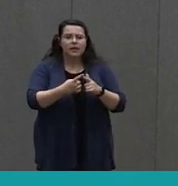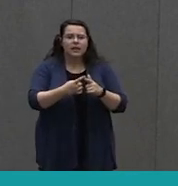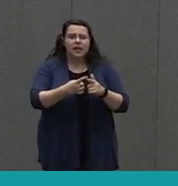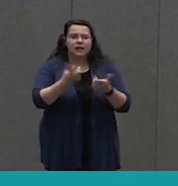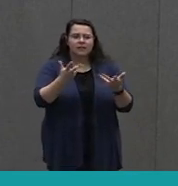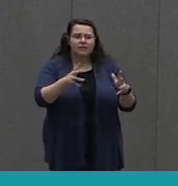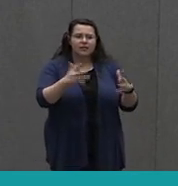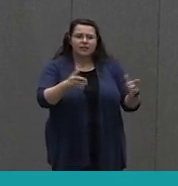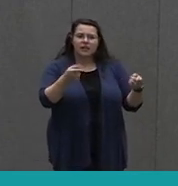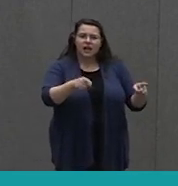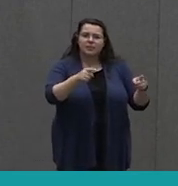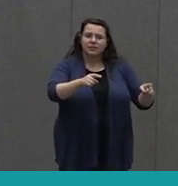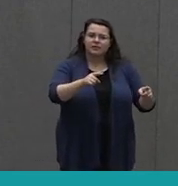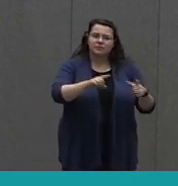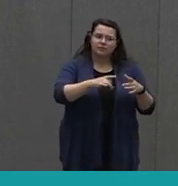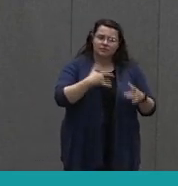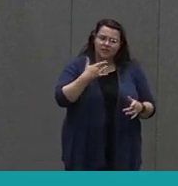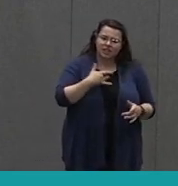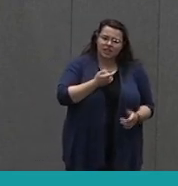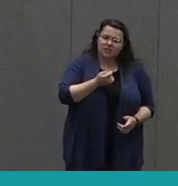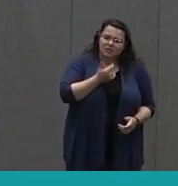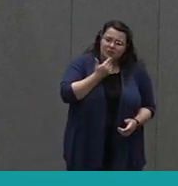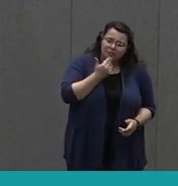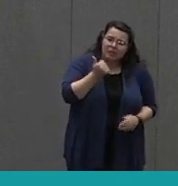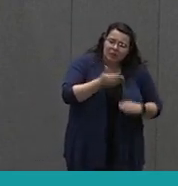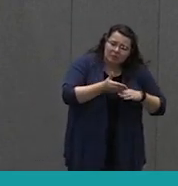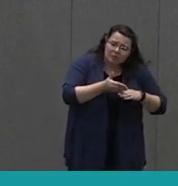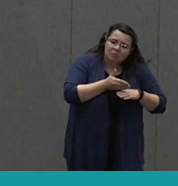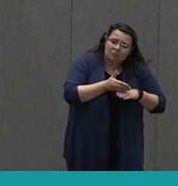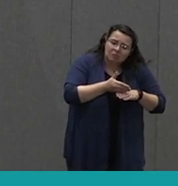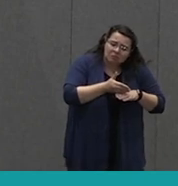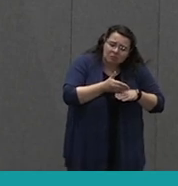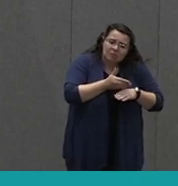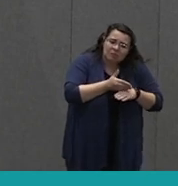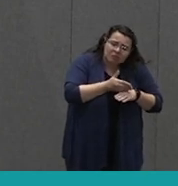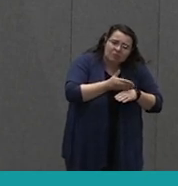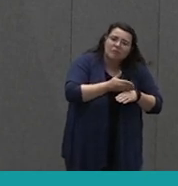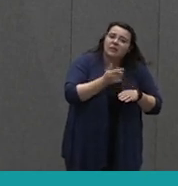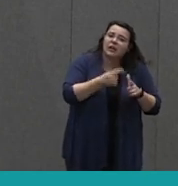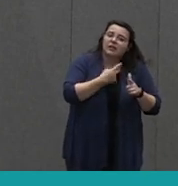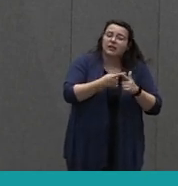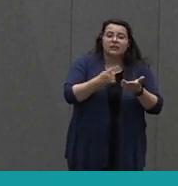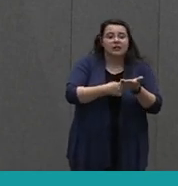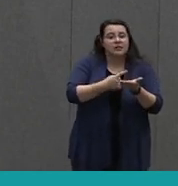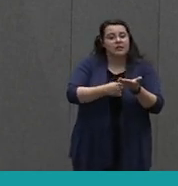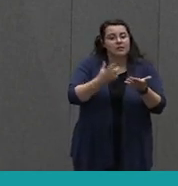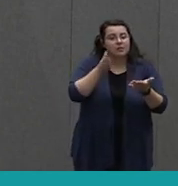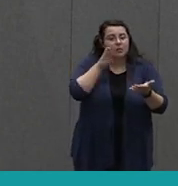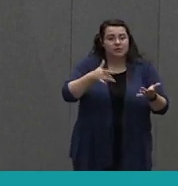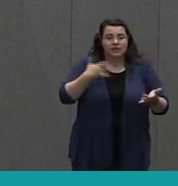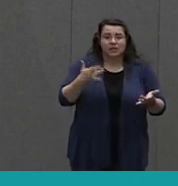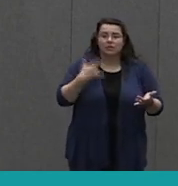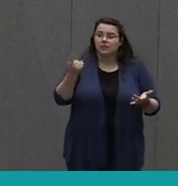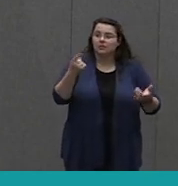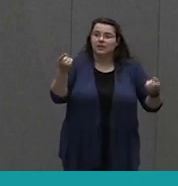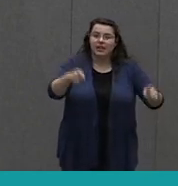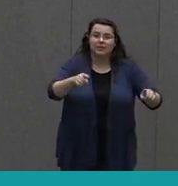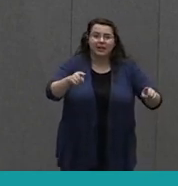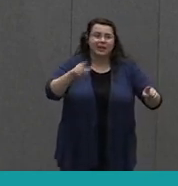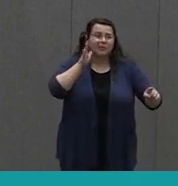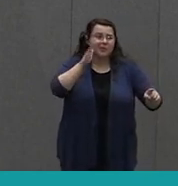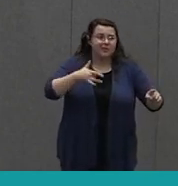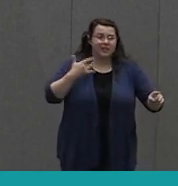"I didn't run far away," continued Smudge, "because I missed you." "I missed